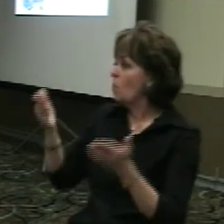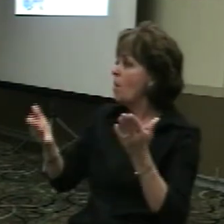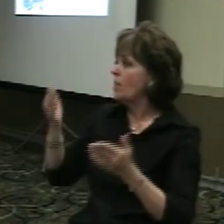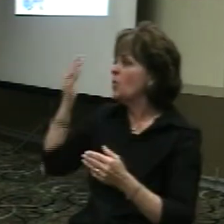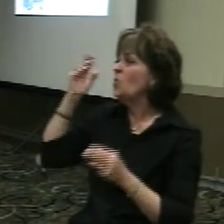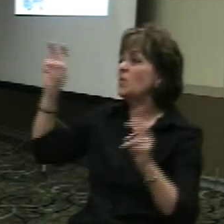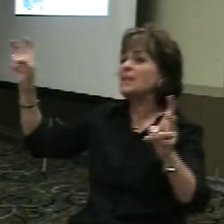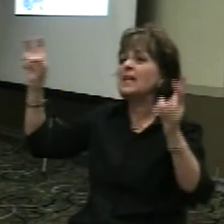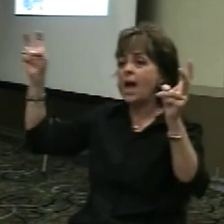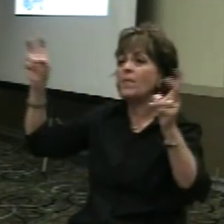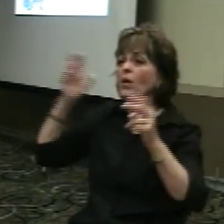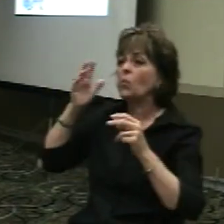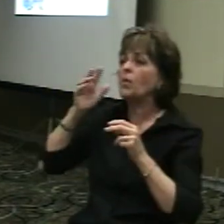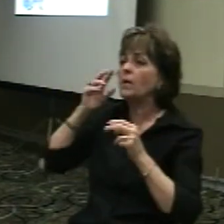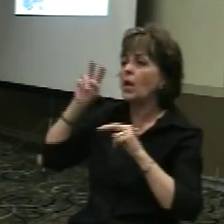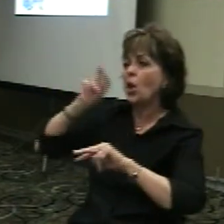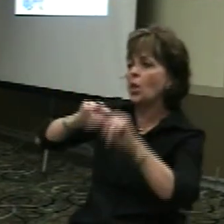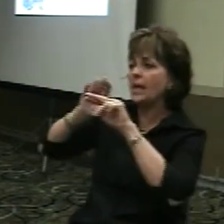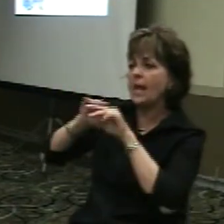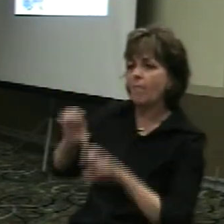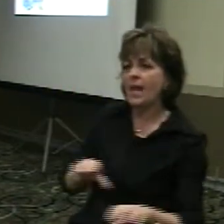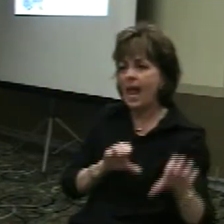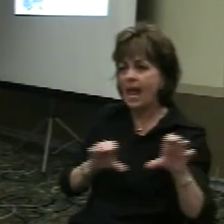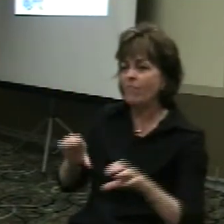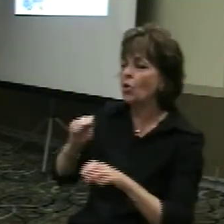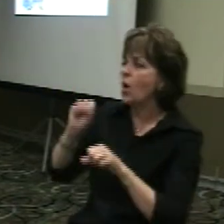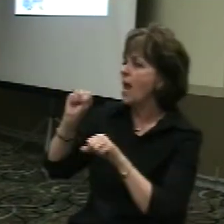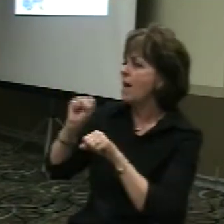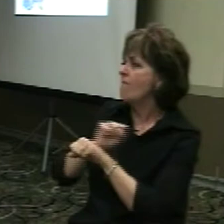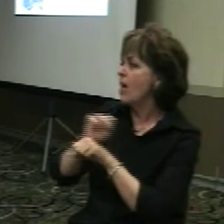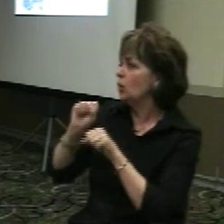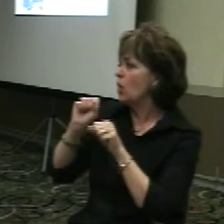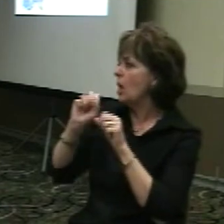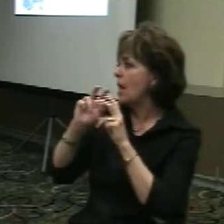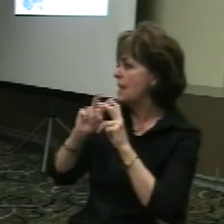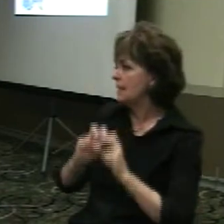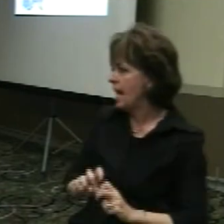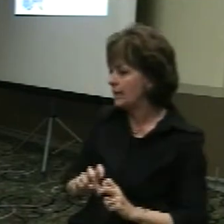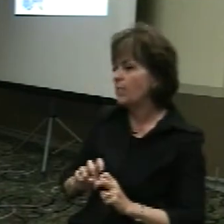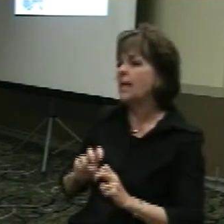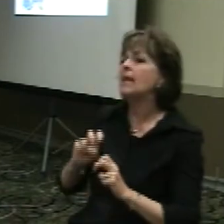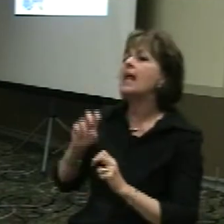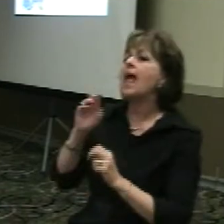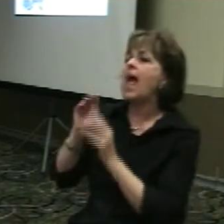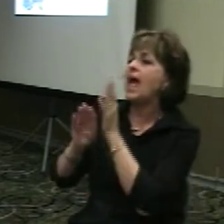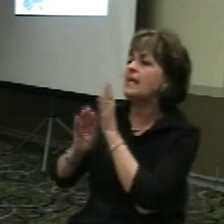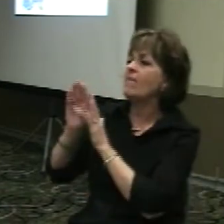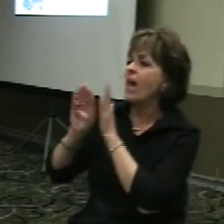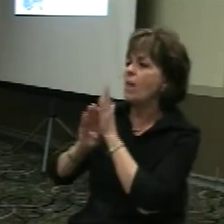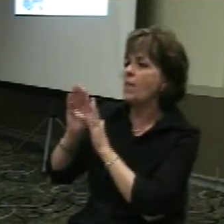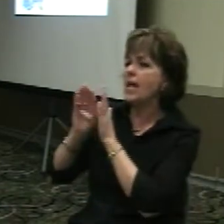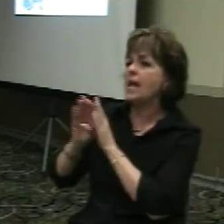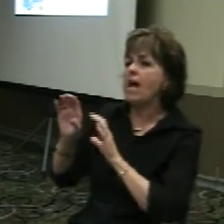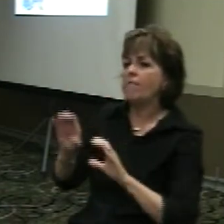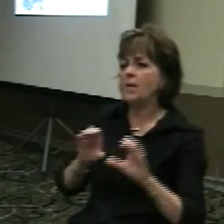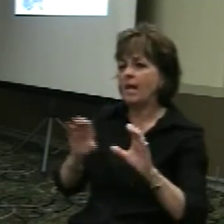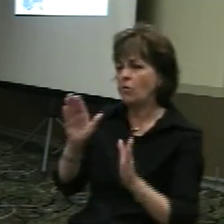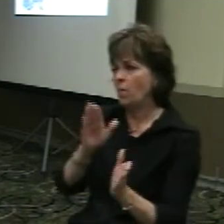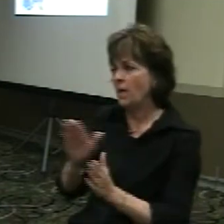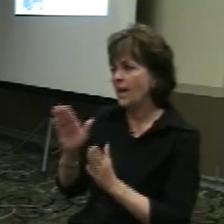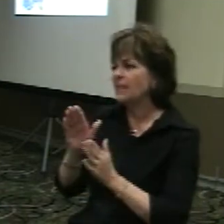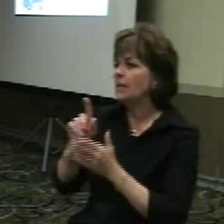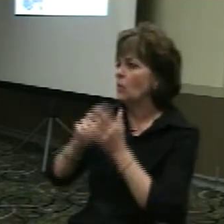knew that the topic was going to be looking at behavior and functional assessment of behavior and the development of behavior plans.